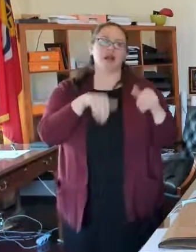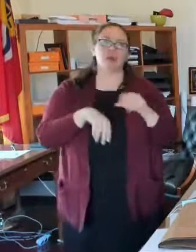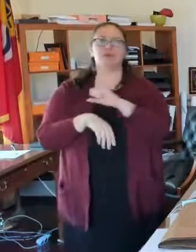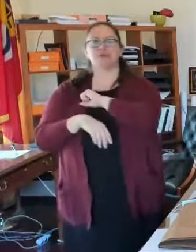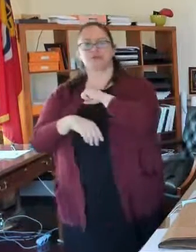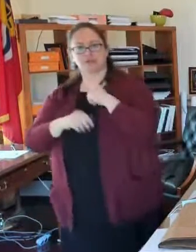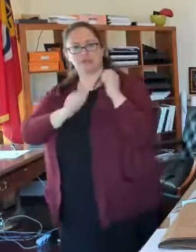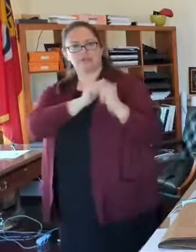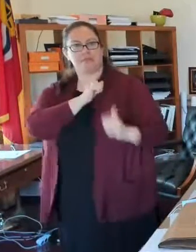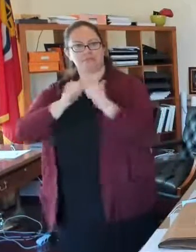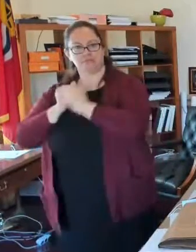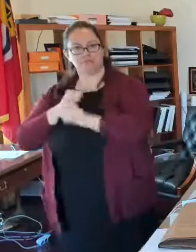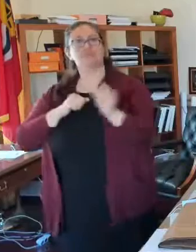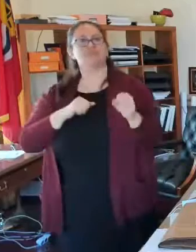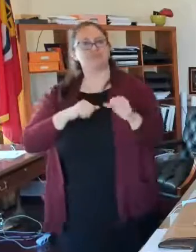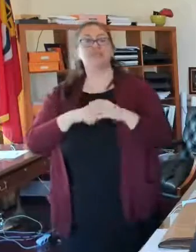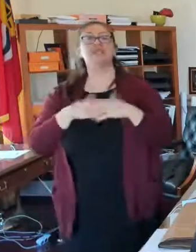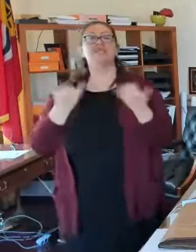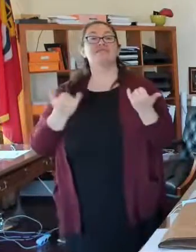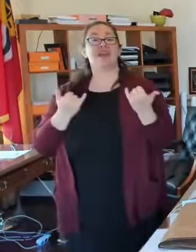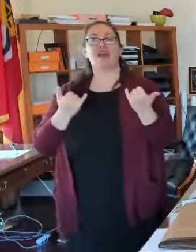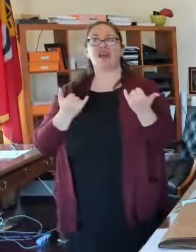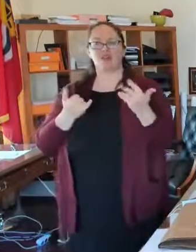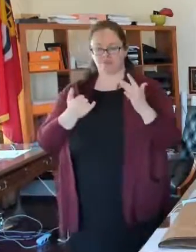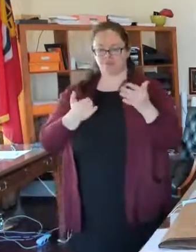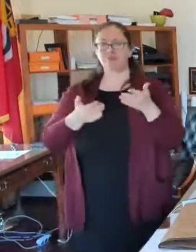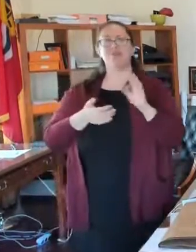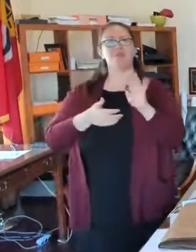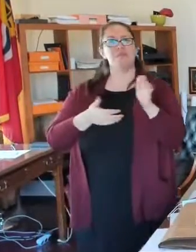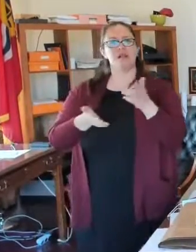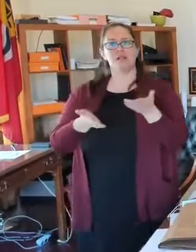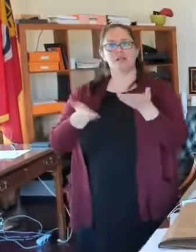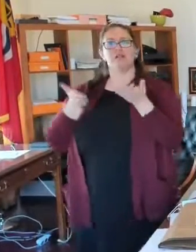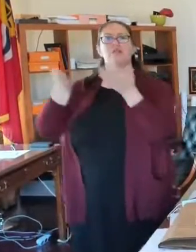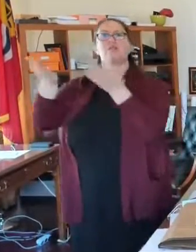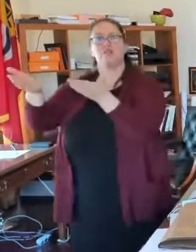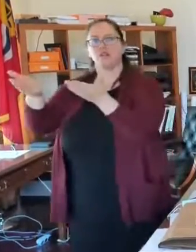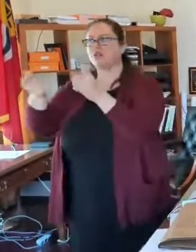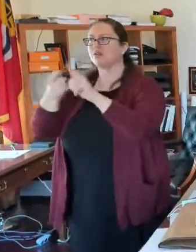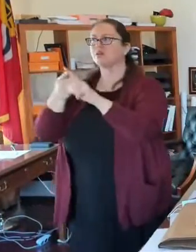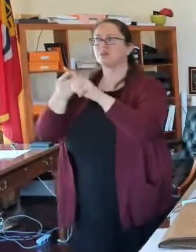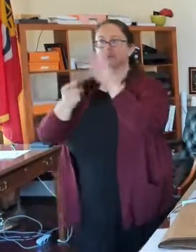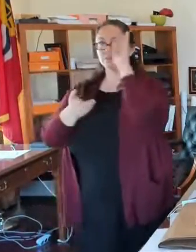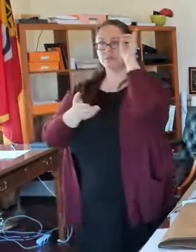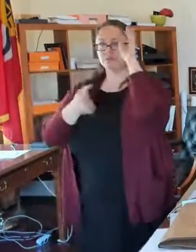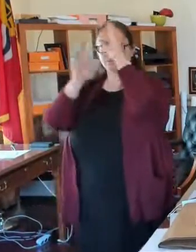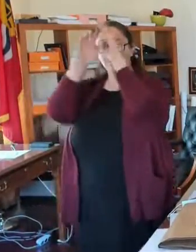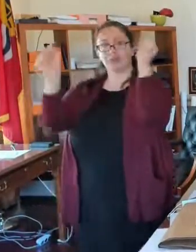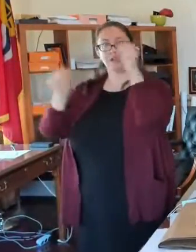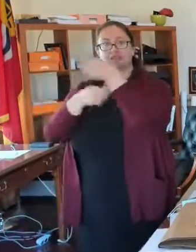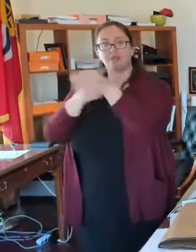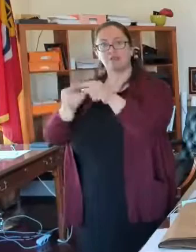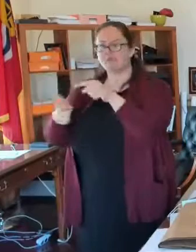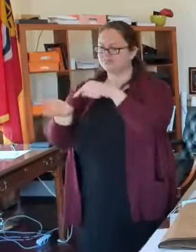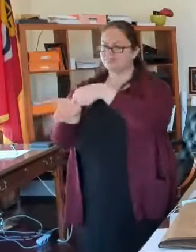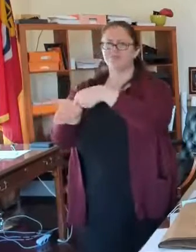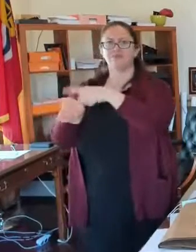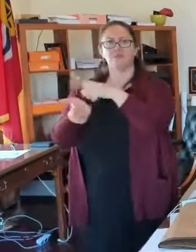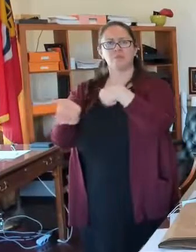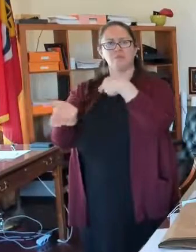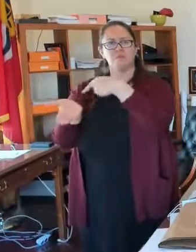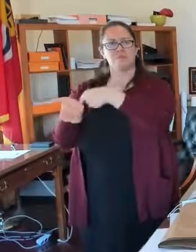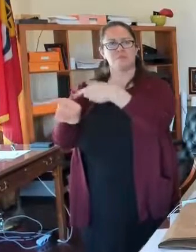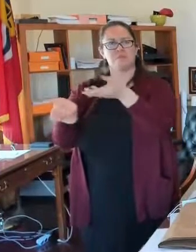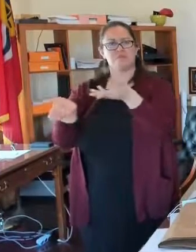It's currently in the President's office, and what's in that package. And then